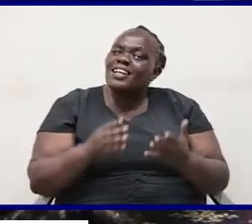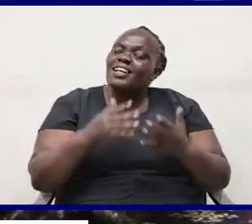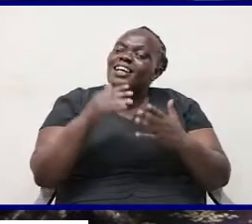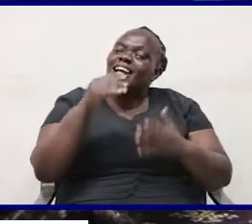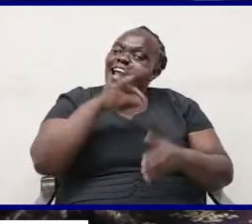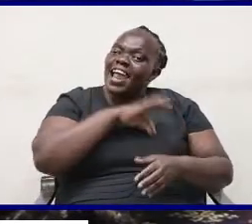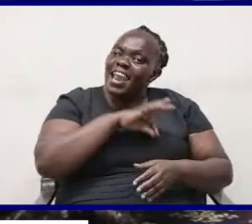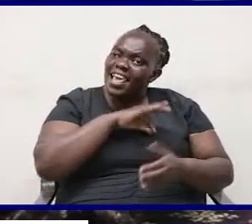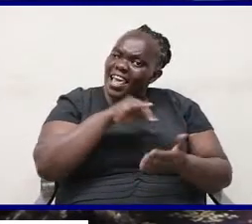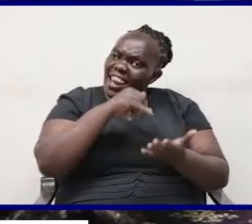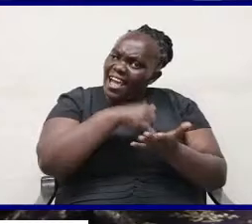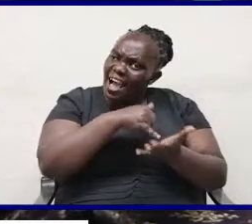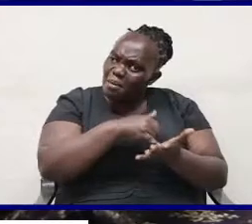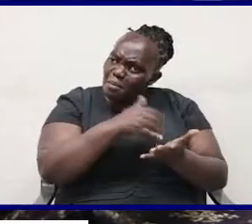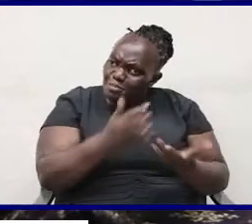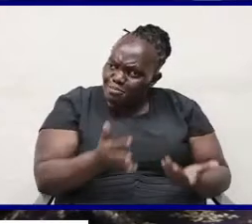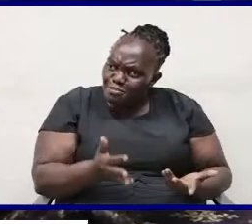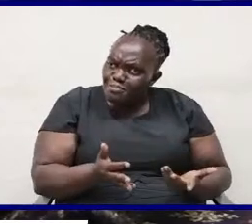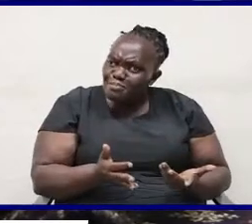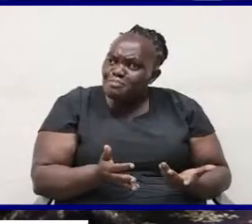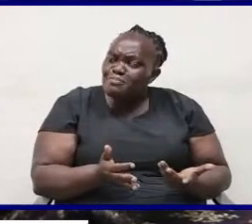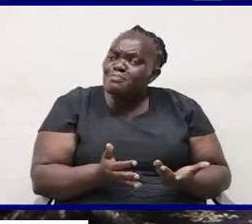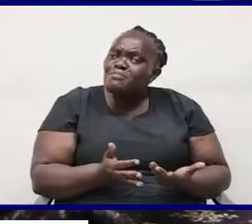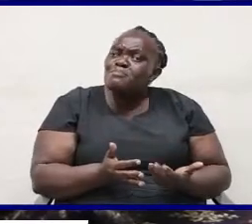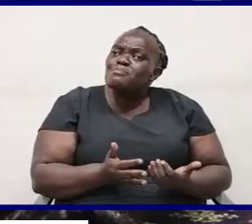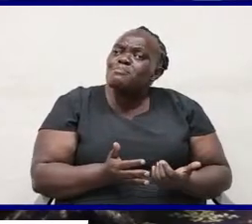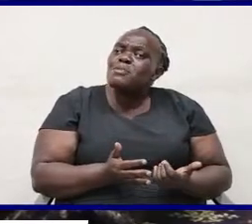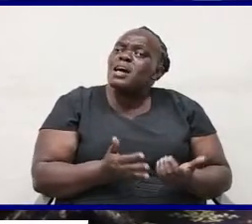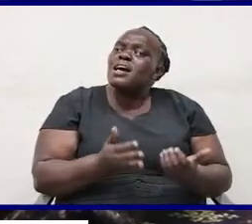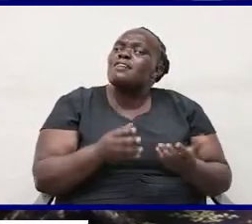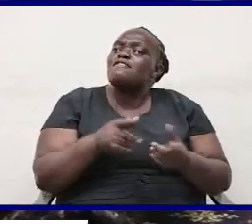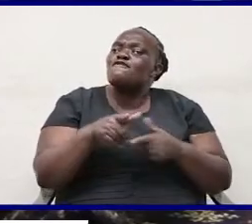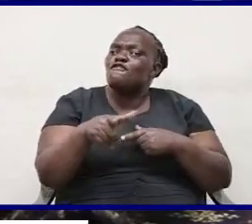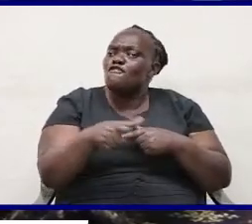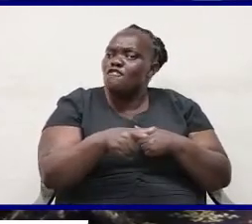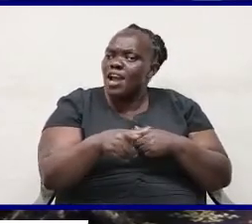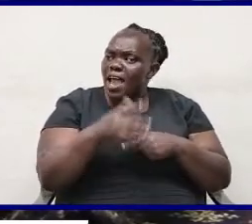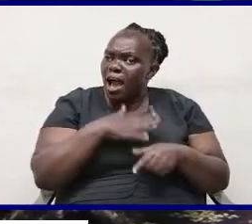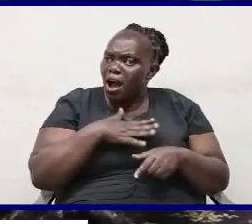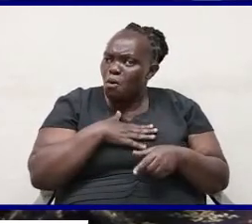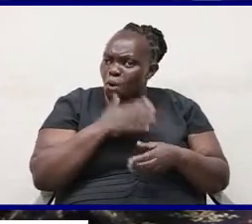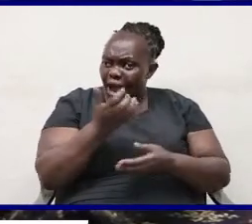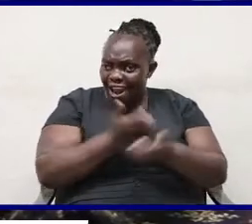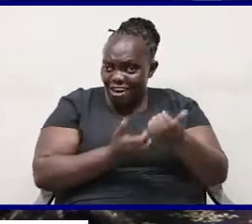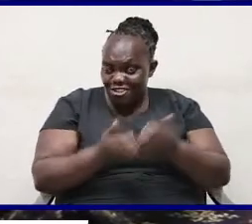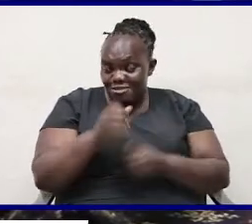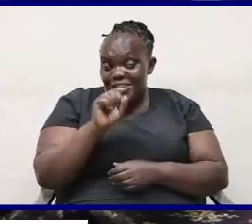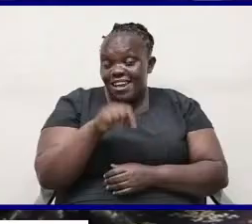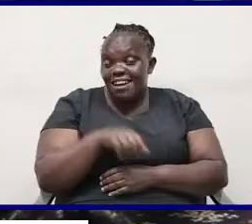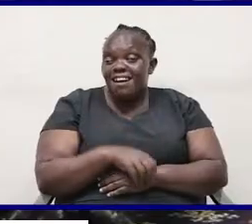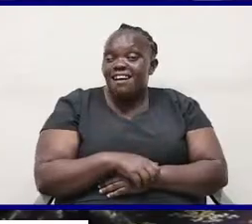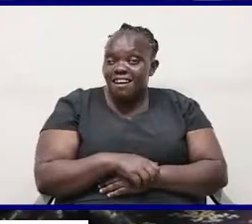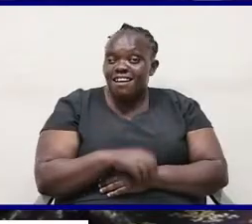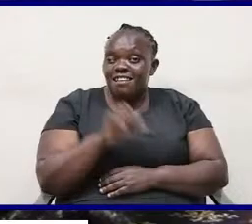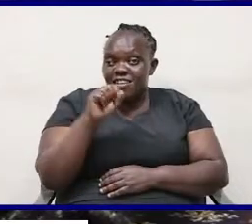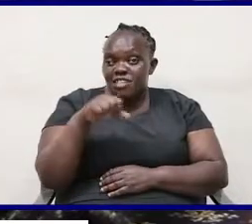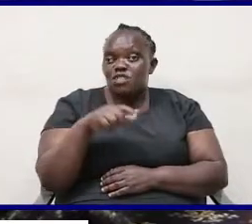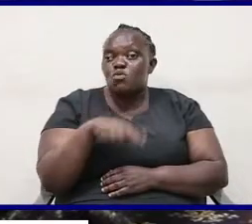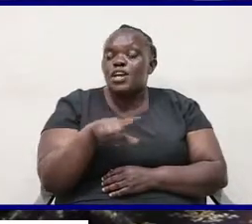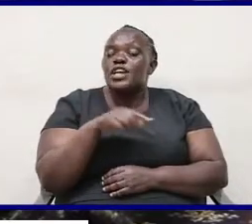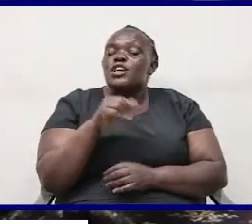disposable income that that would fuel our economy? Yes, yes, we